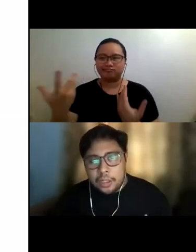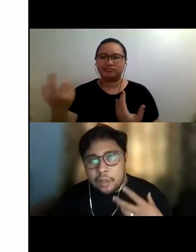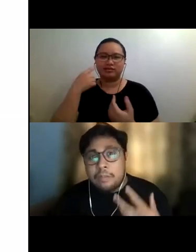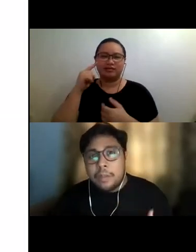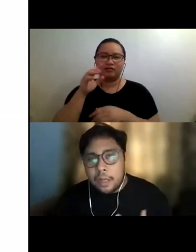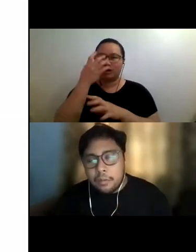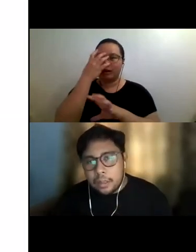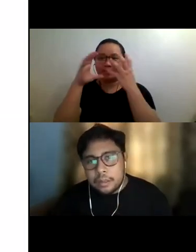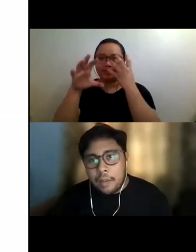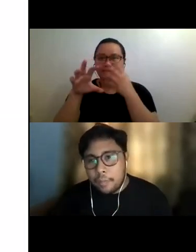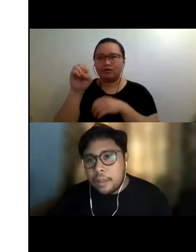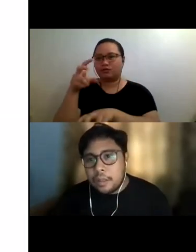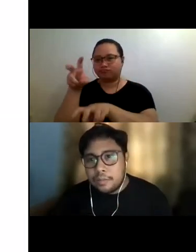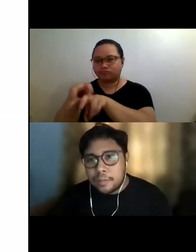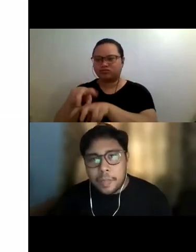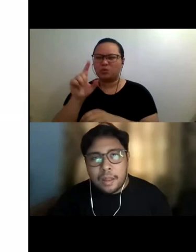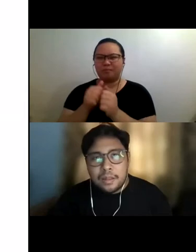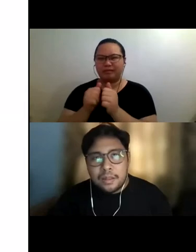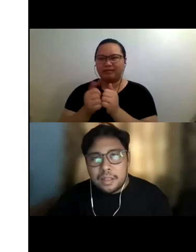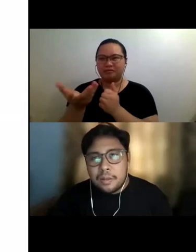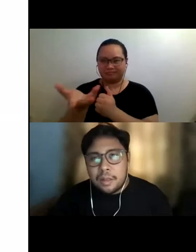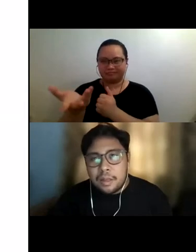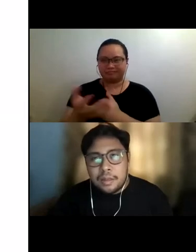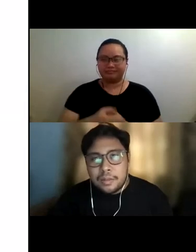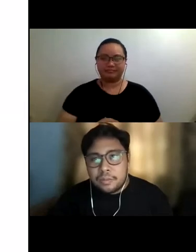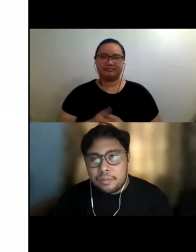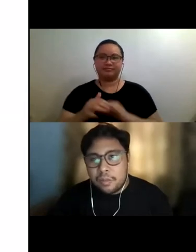are you familiar with sa empathy? Okay.